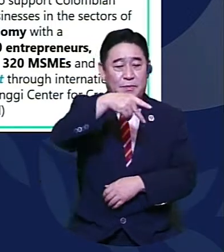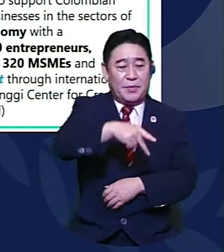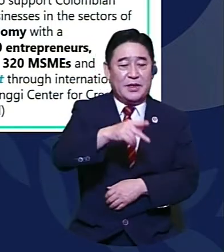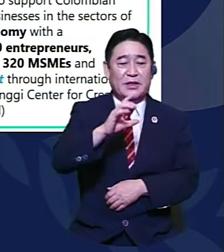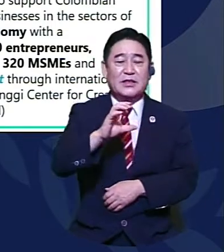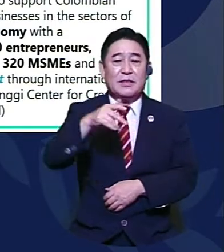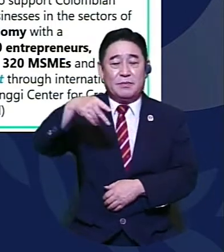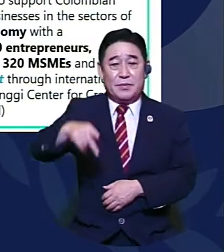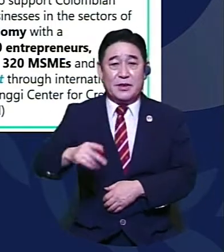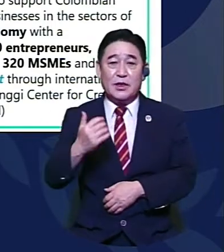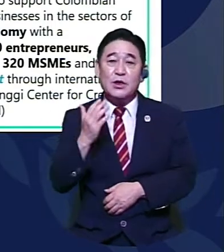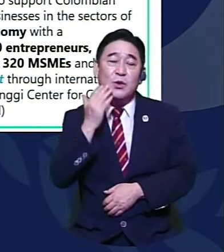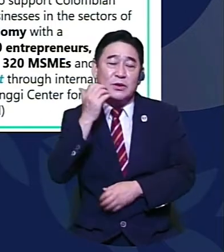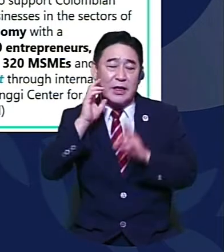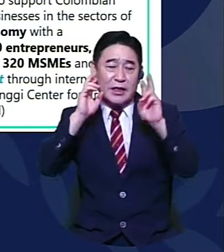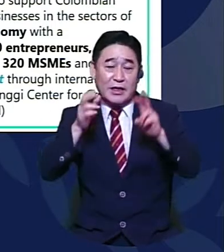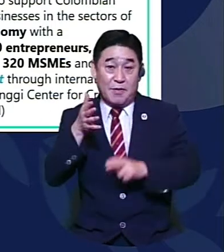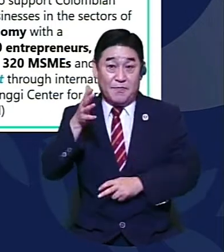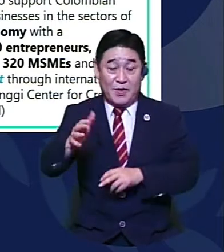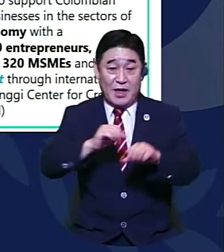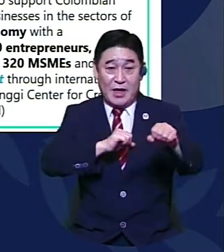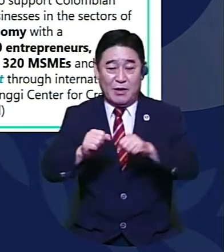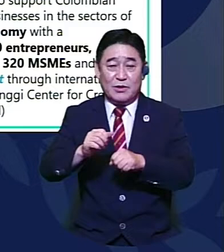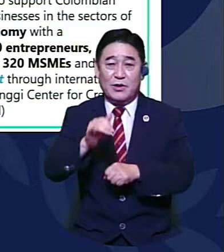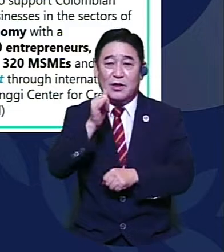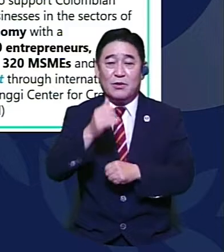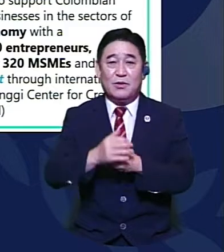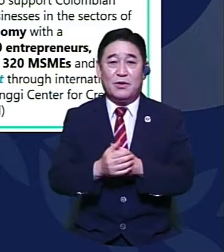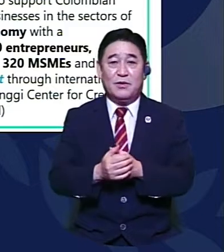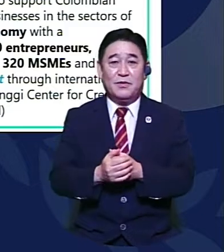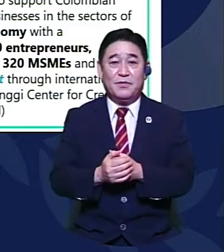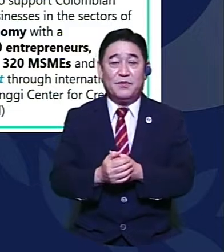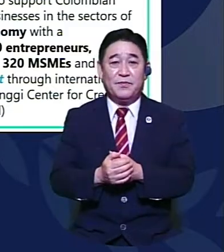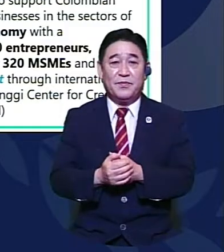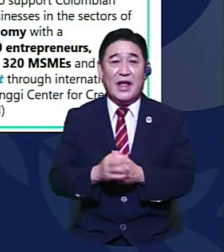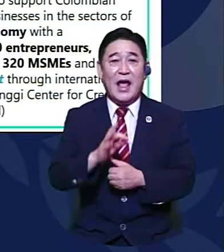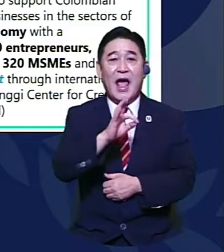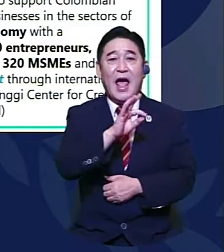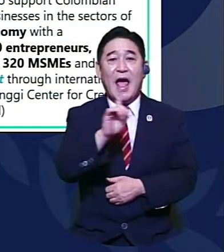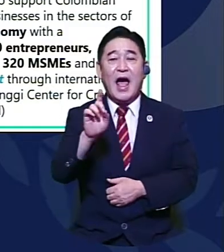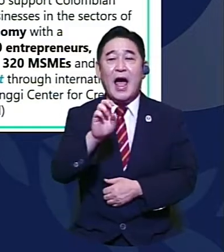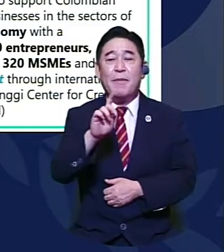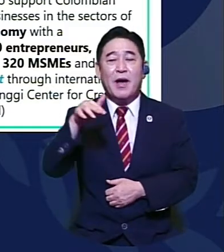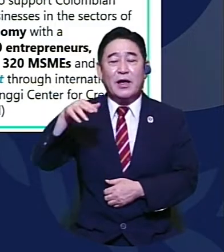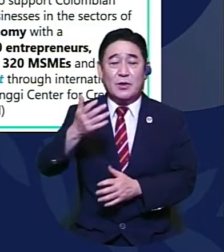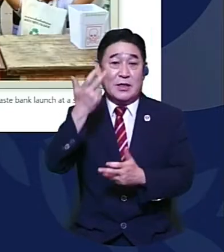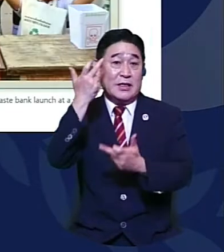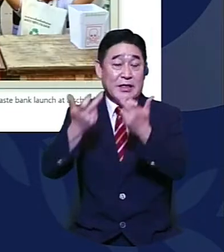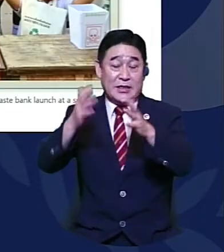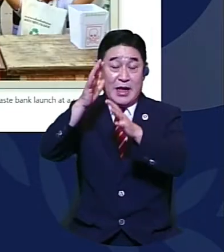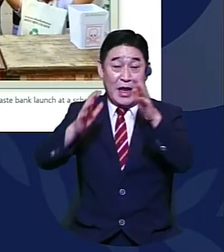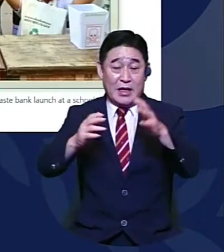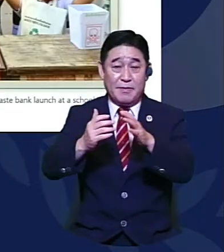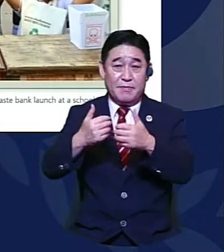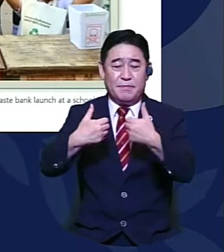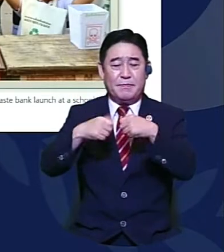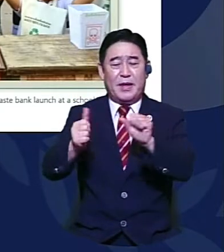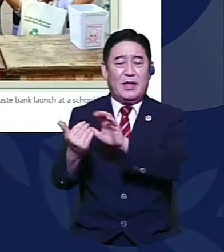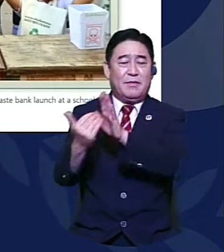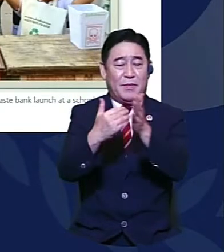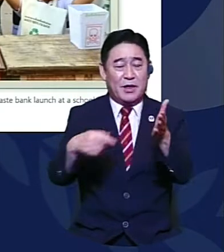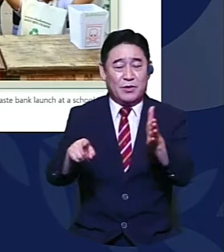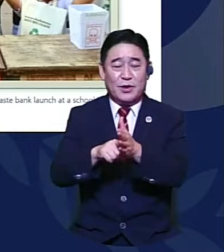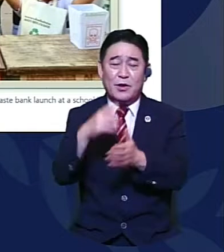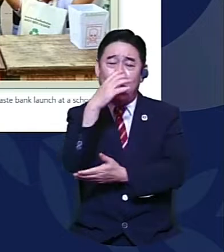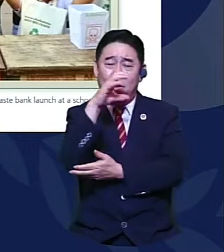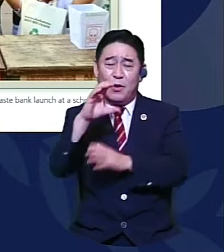agriculture, also avoiding deforestation in the Amazon in Colombia. Then there's a different